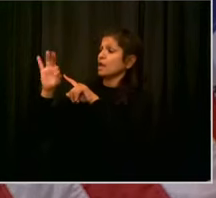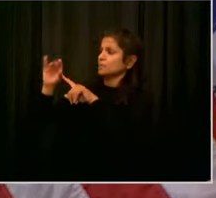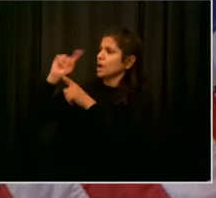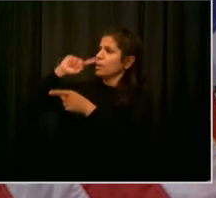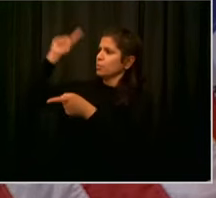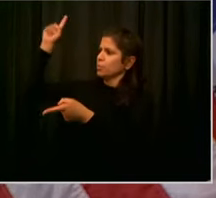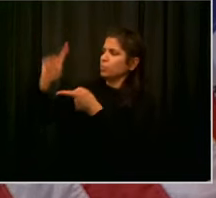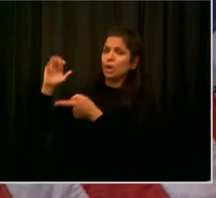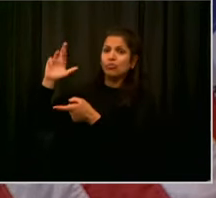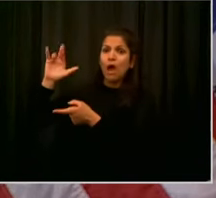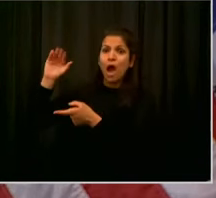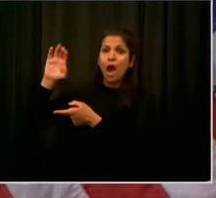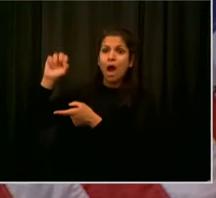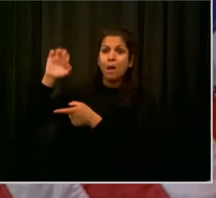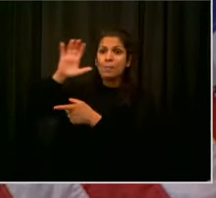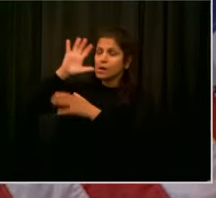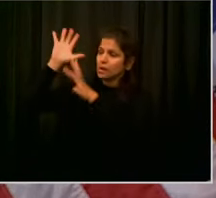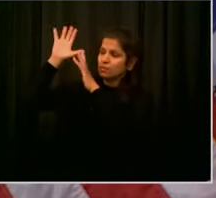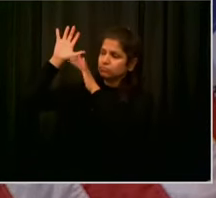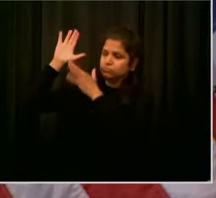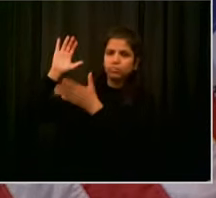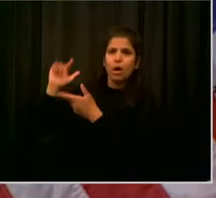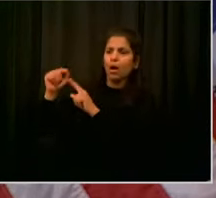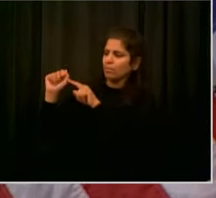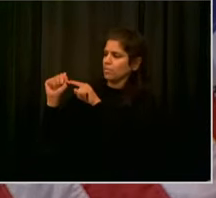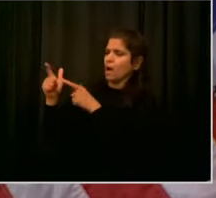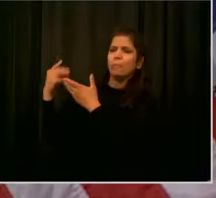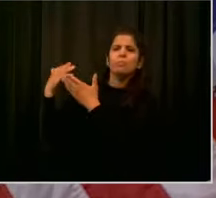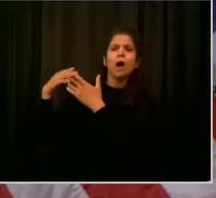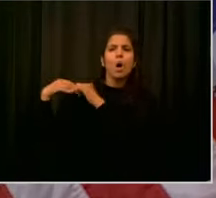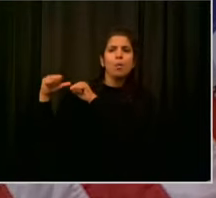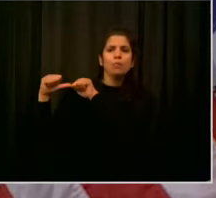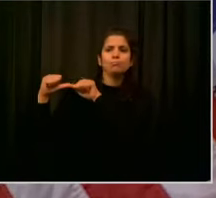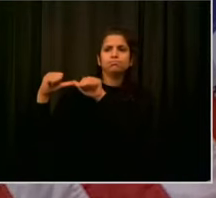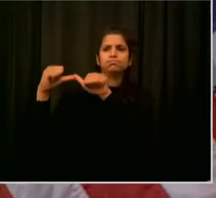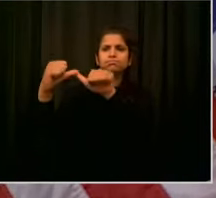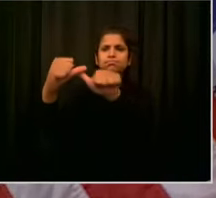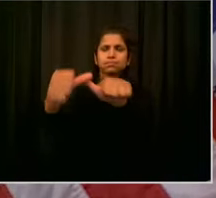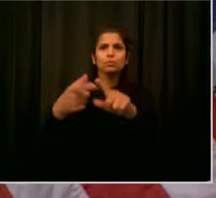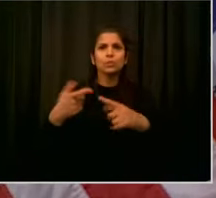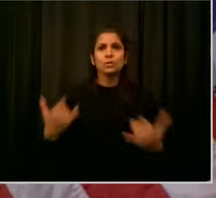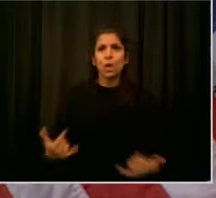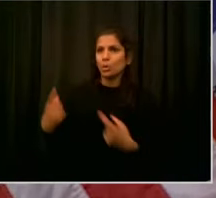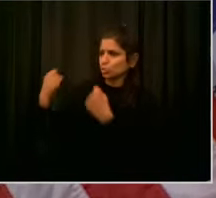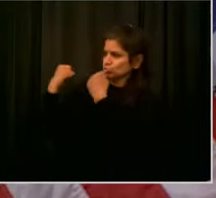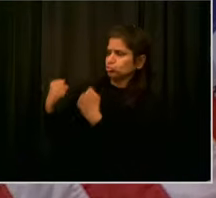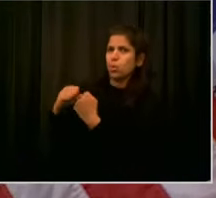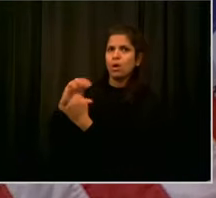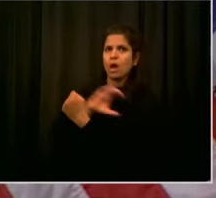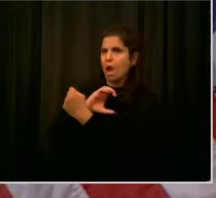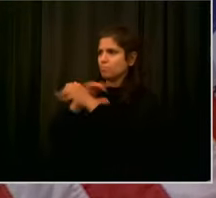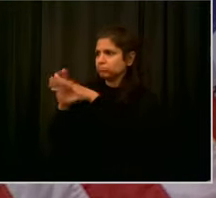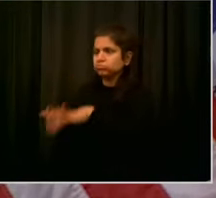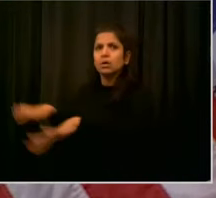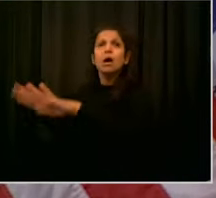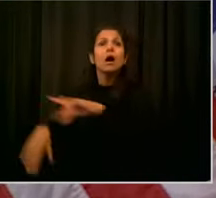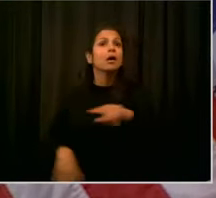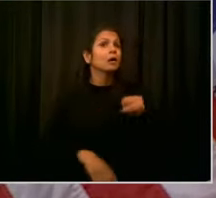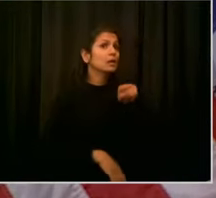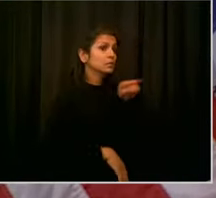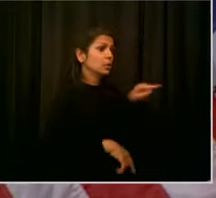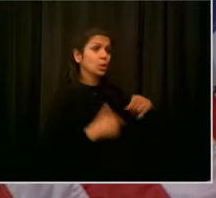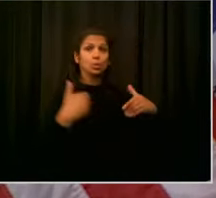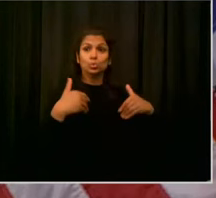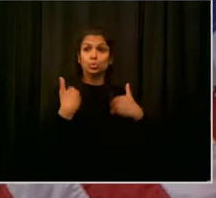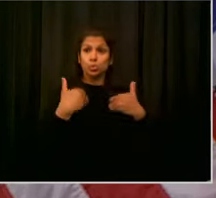at the community level, having a police force strong enough to do the work of public safety, but also the work of building community with